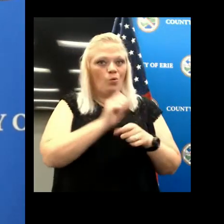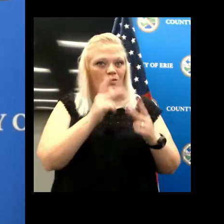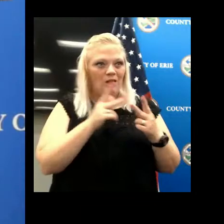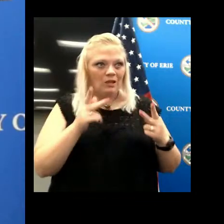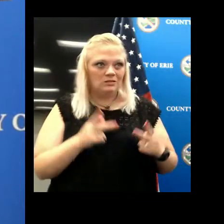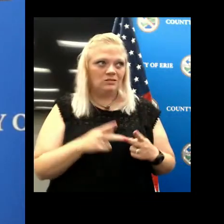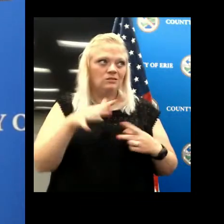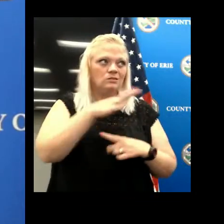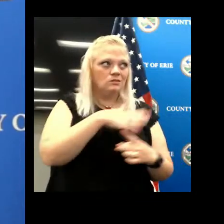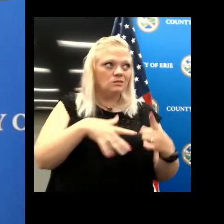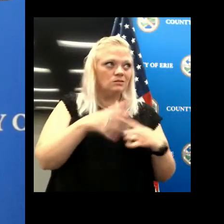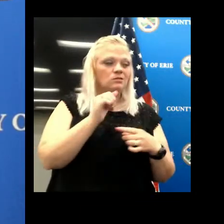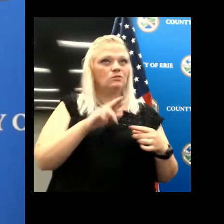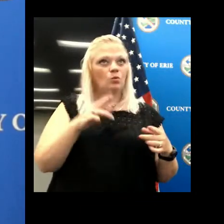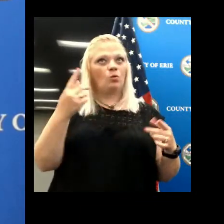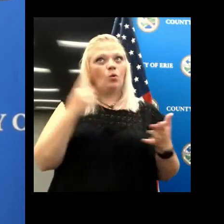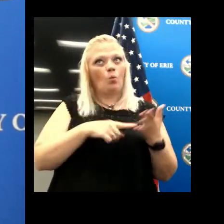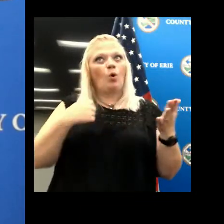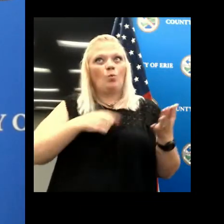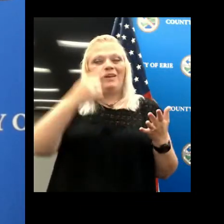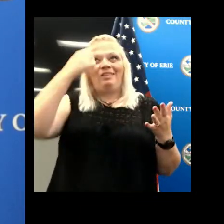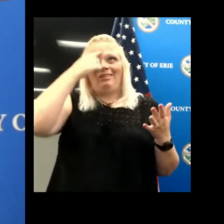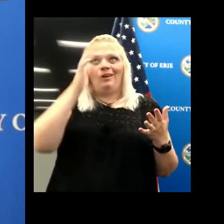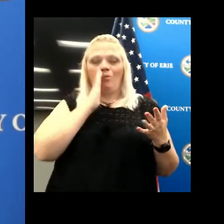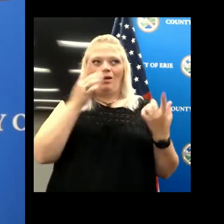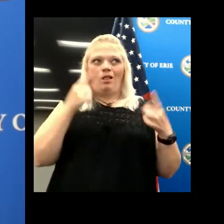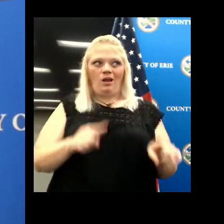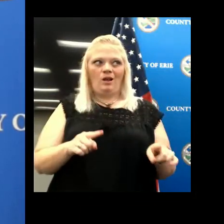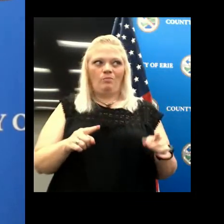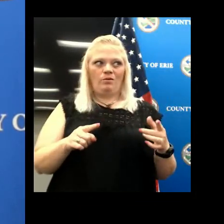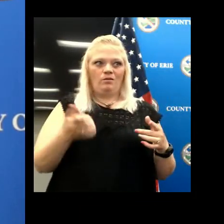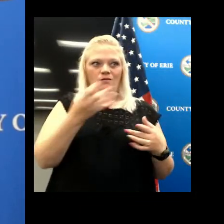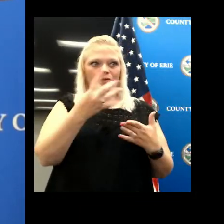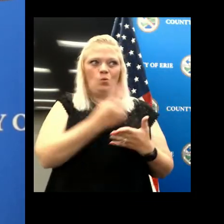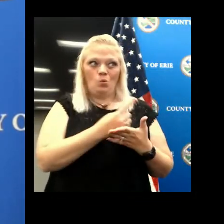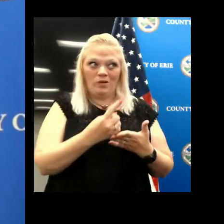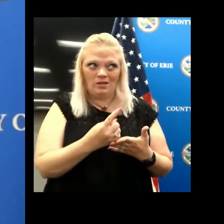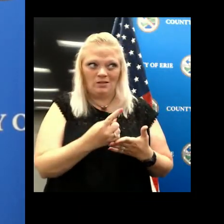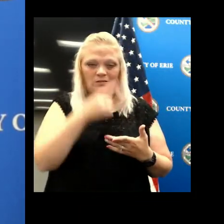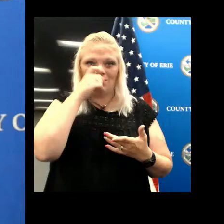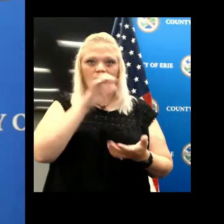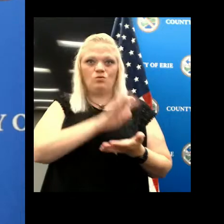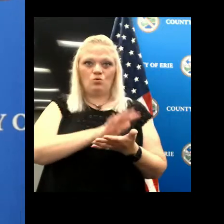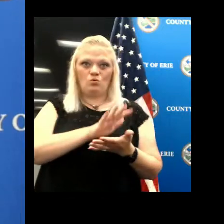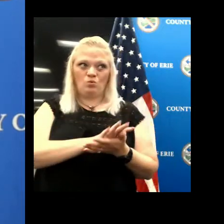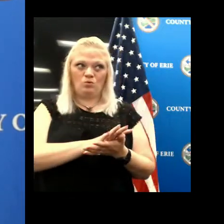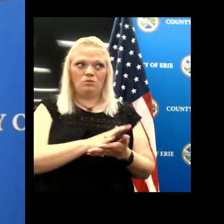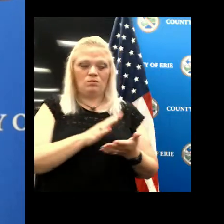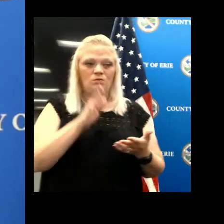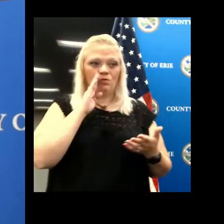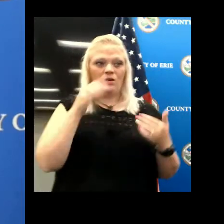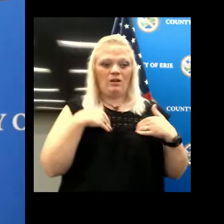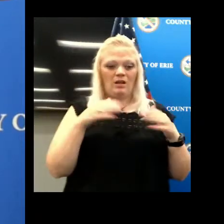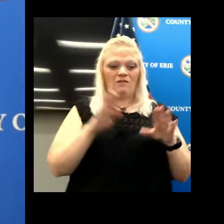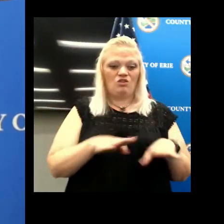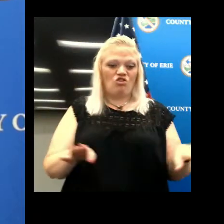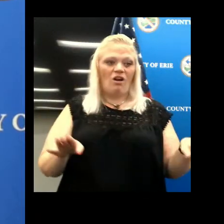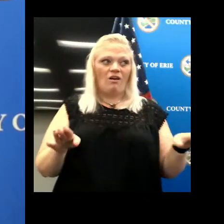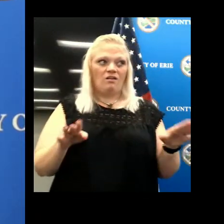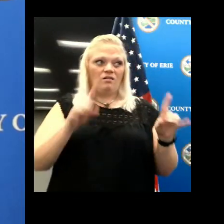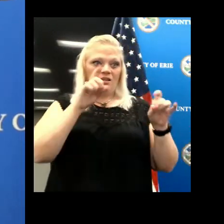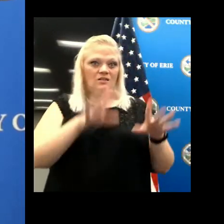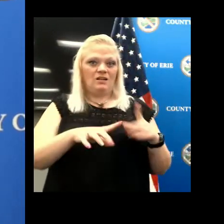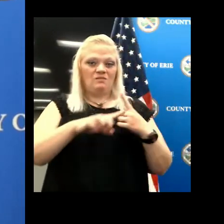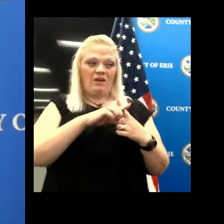environments, or what we think is going to happen in the next couple weeks with schools being returned is we're going to have a child or two that test